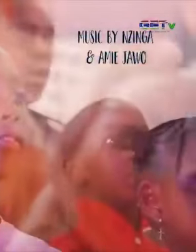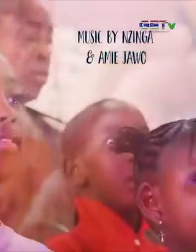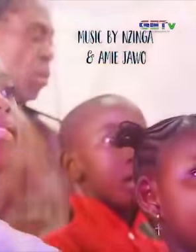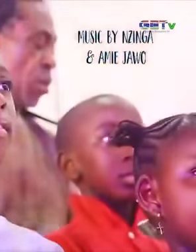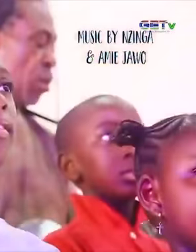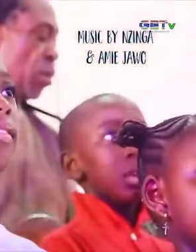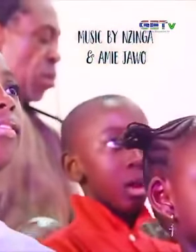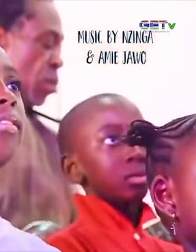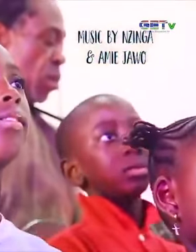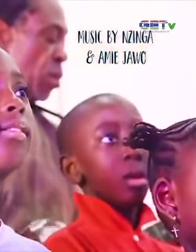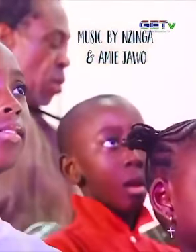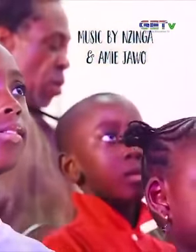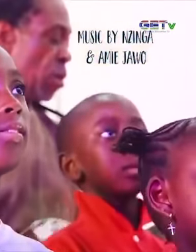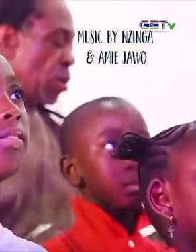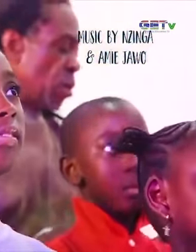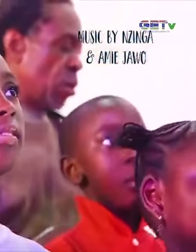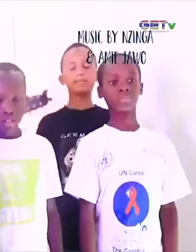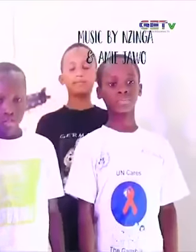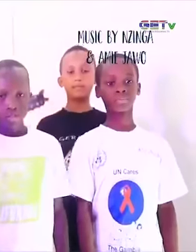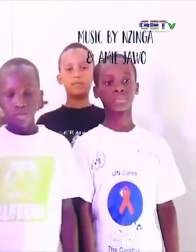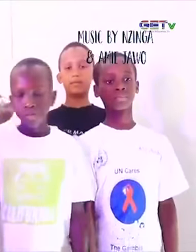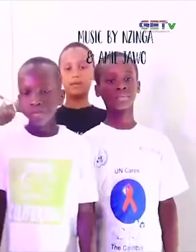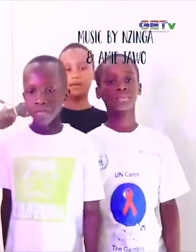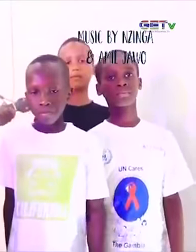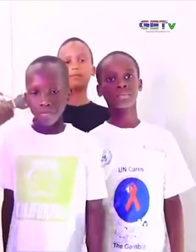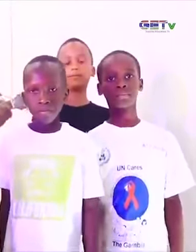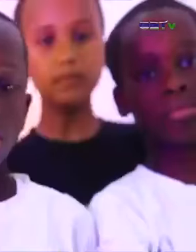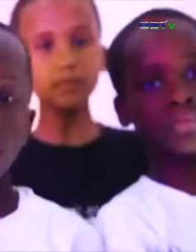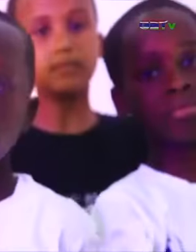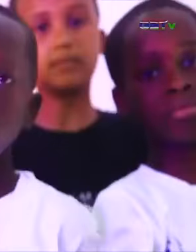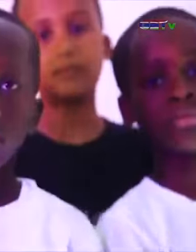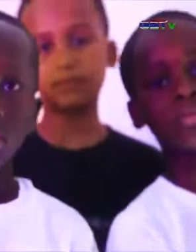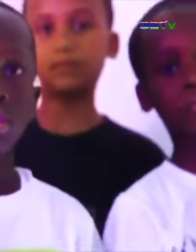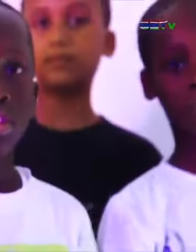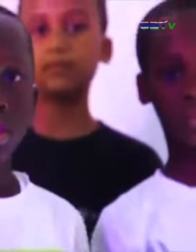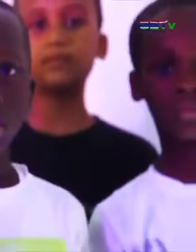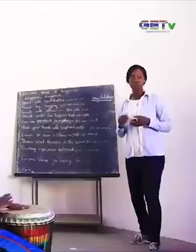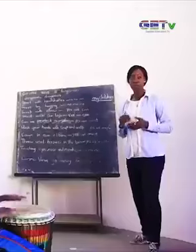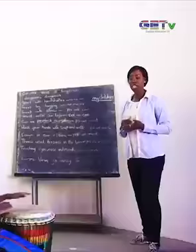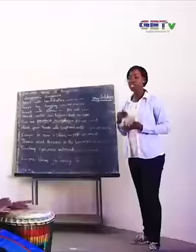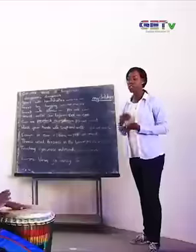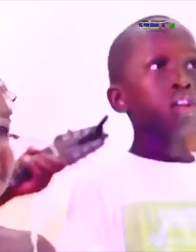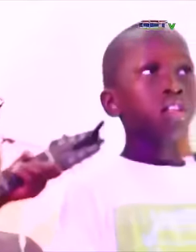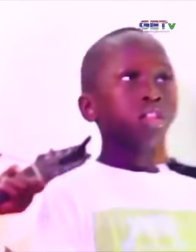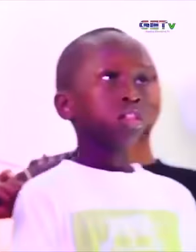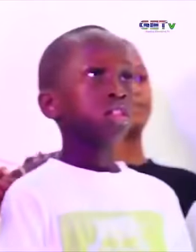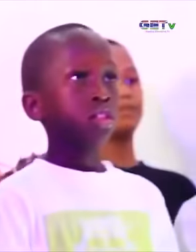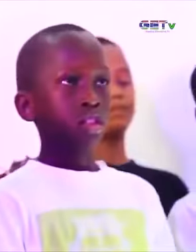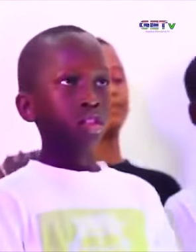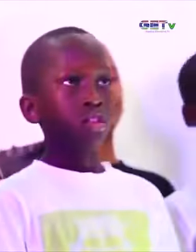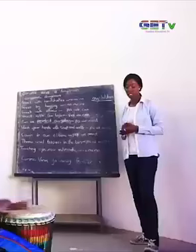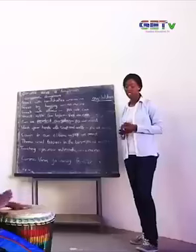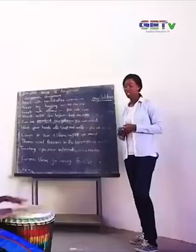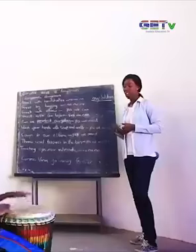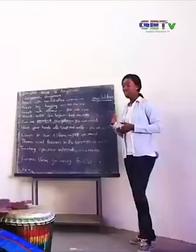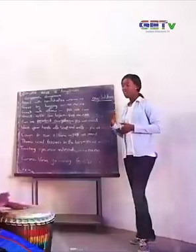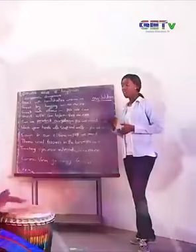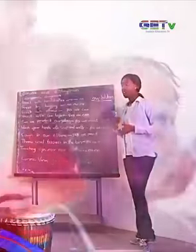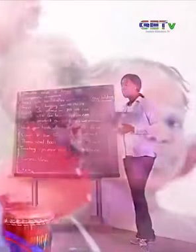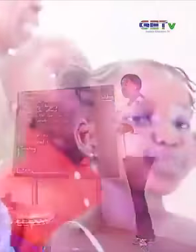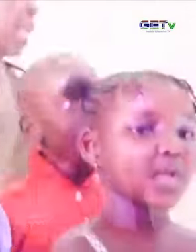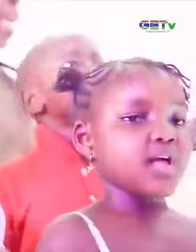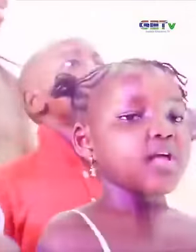with soap and clean water. Stay at home. And if anyone around you is suspected of having the virus, the